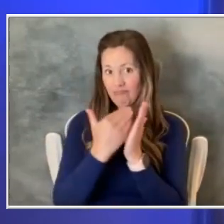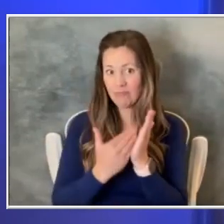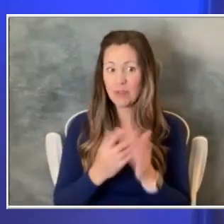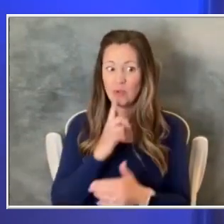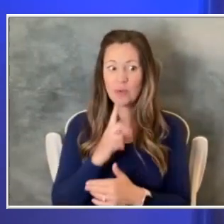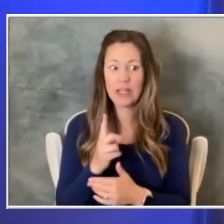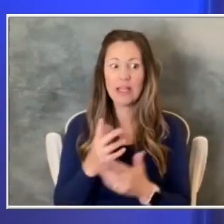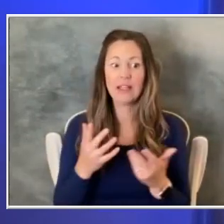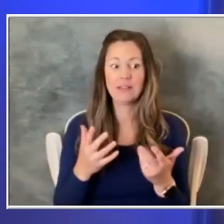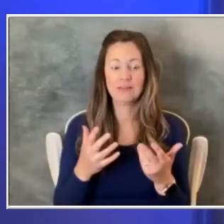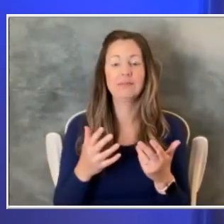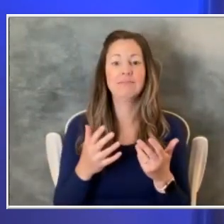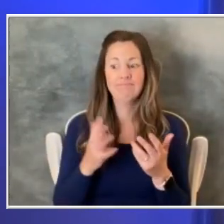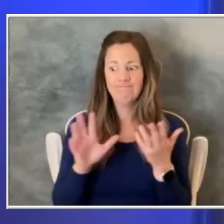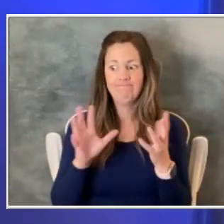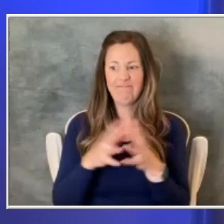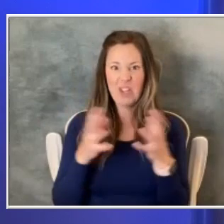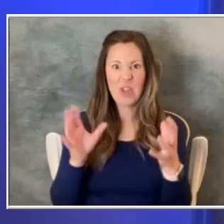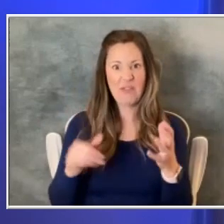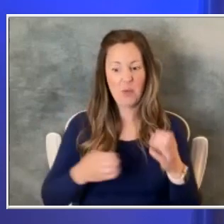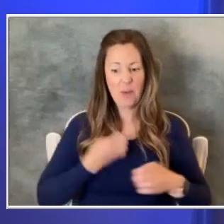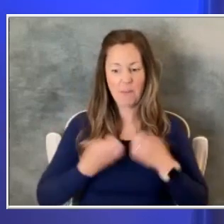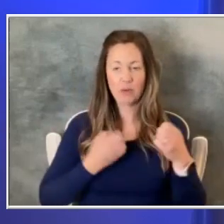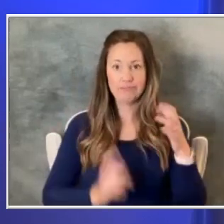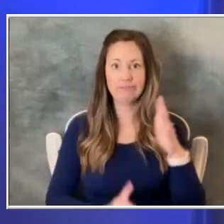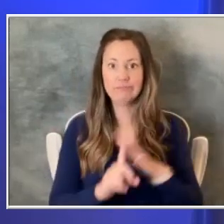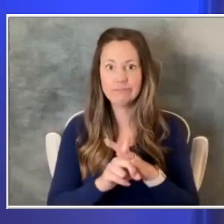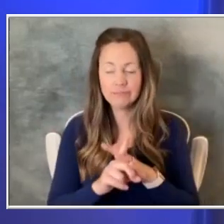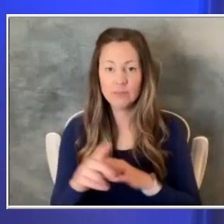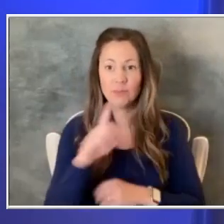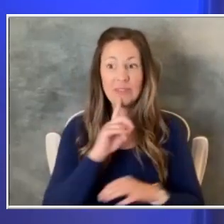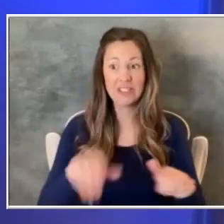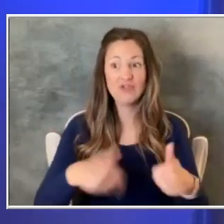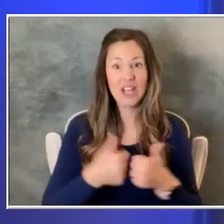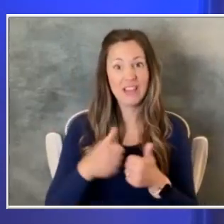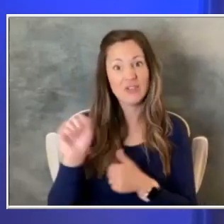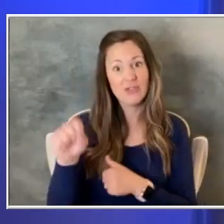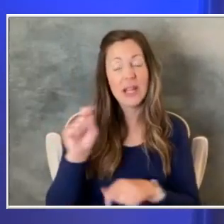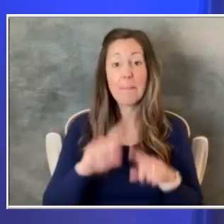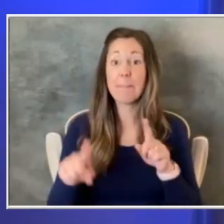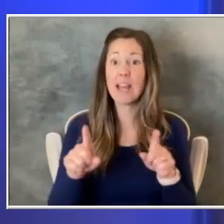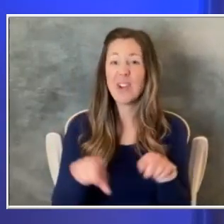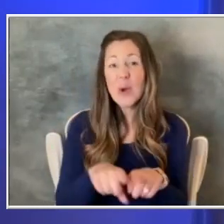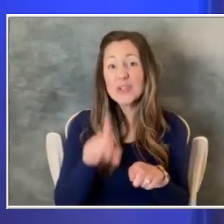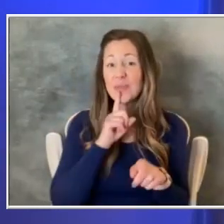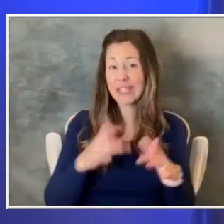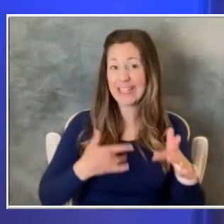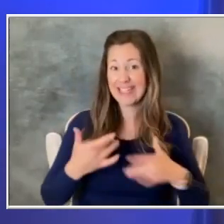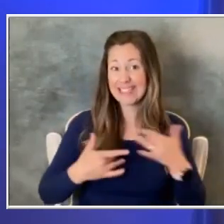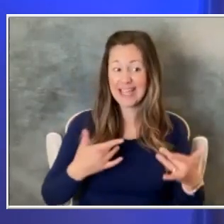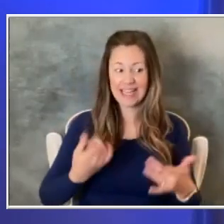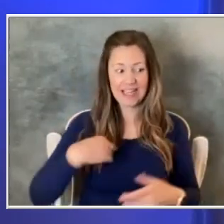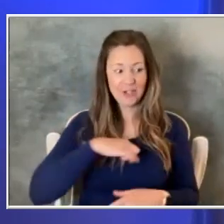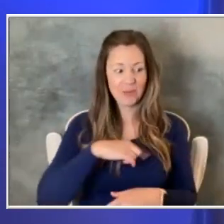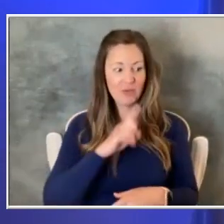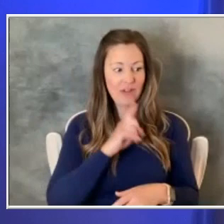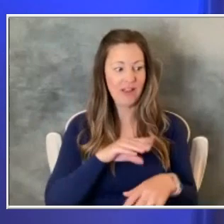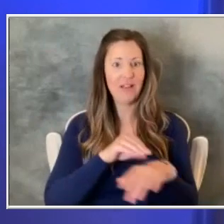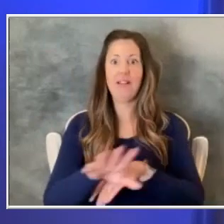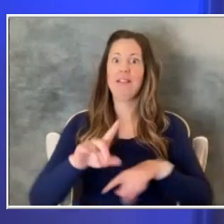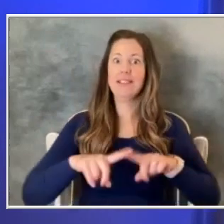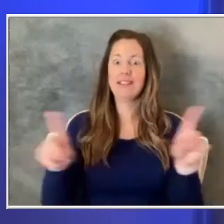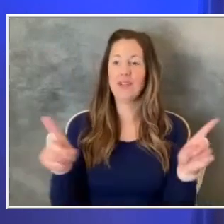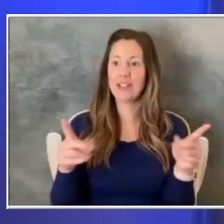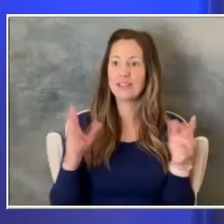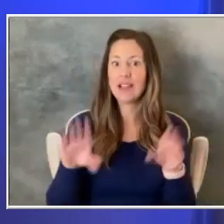those emotions, and it makes it really challenging from that standpoint. But then we're really excited too, because we know we're making a difference. We're bringing hope to